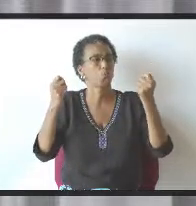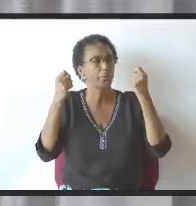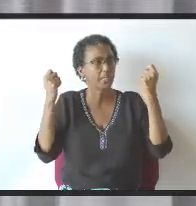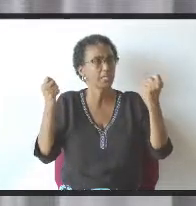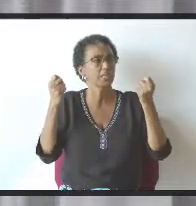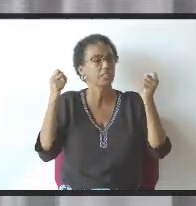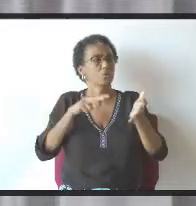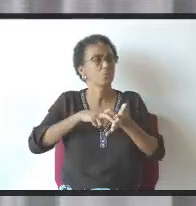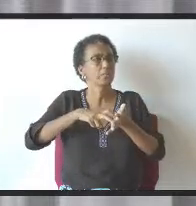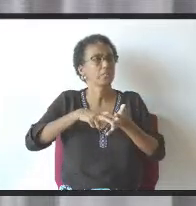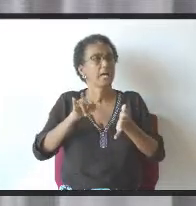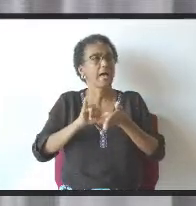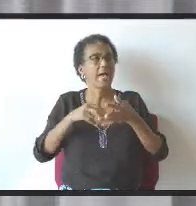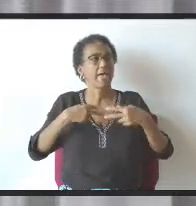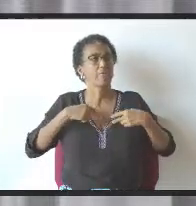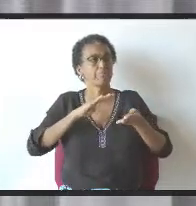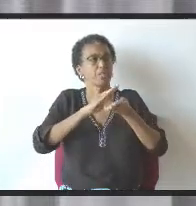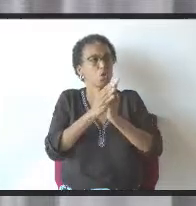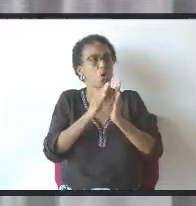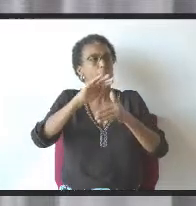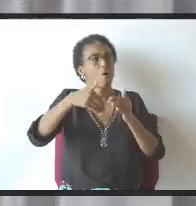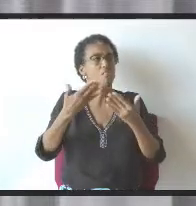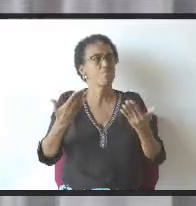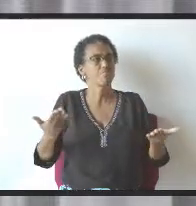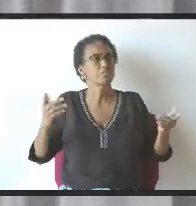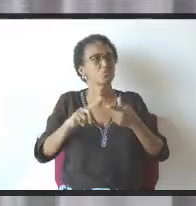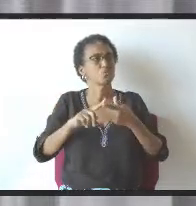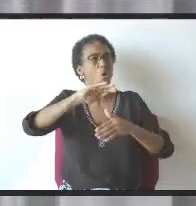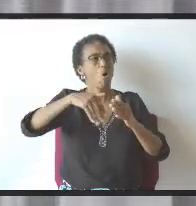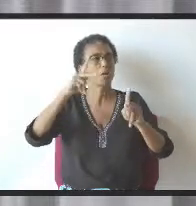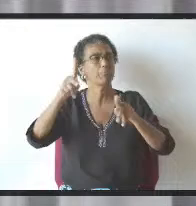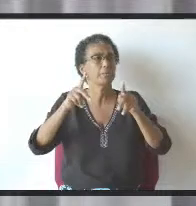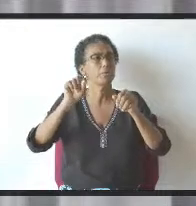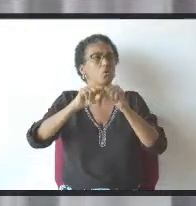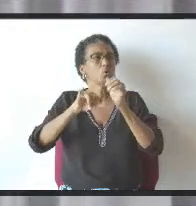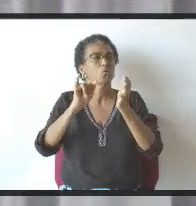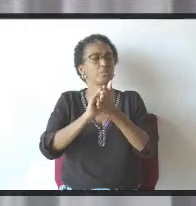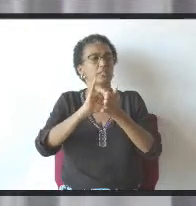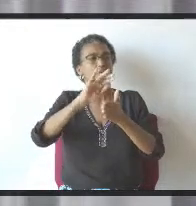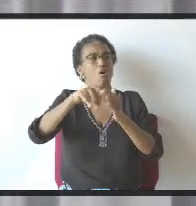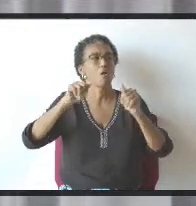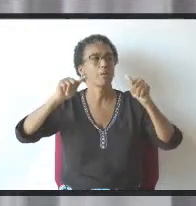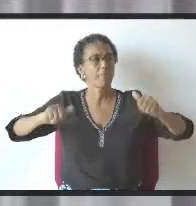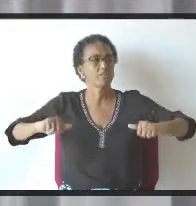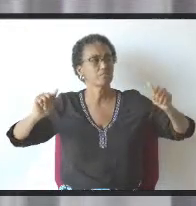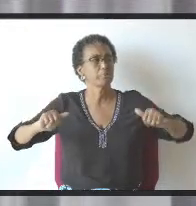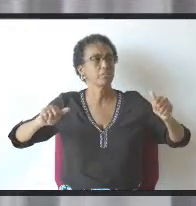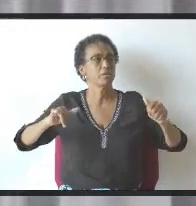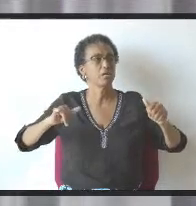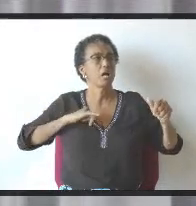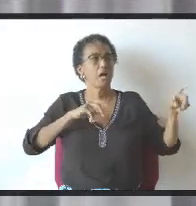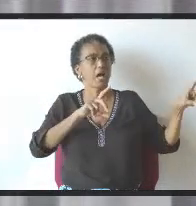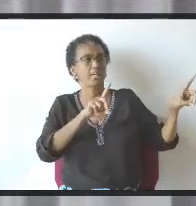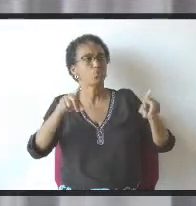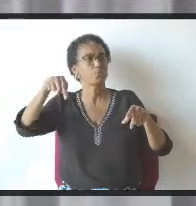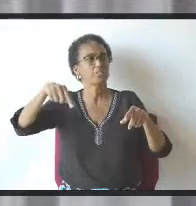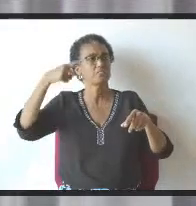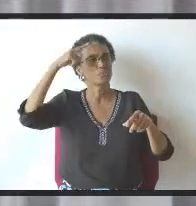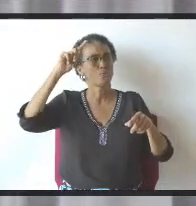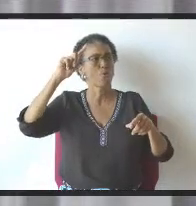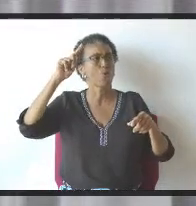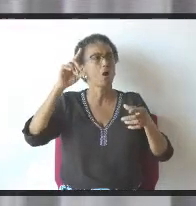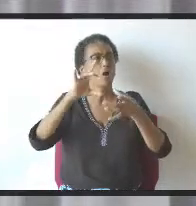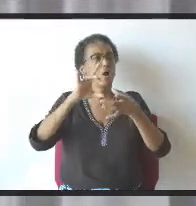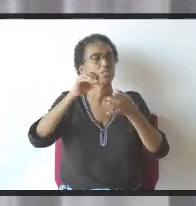so that by all possible means I might save some. I do all this for the sake of the gospel, that I may share in